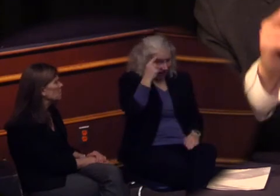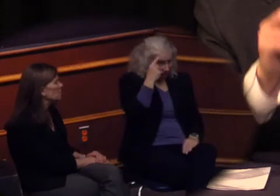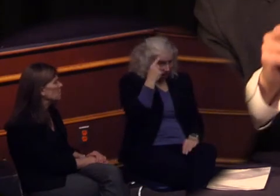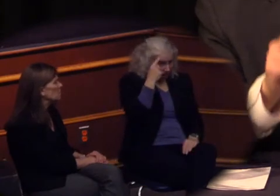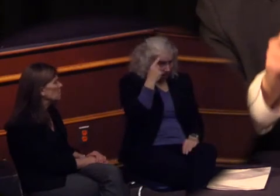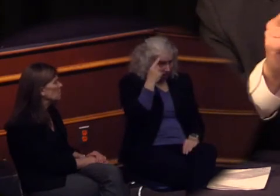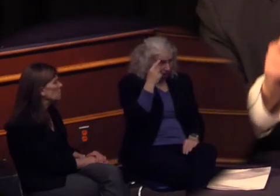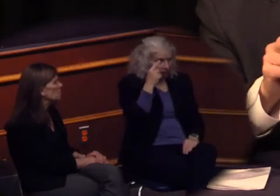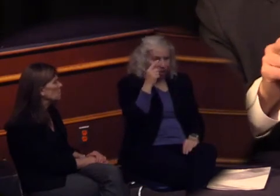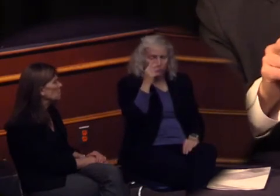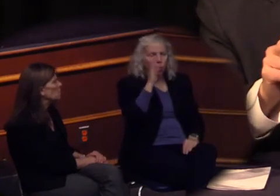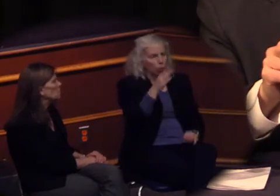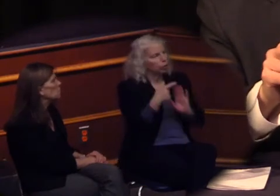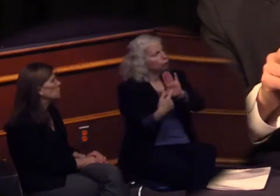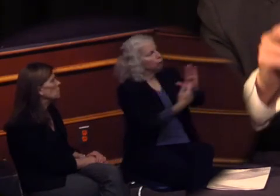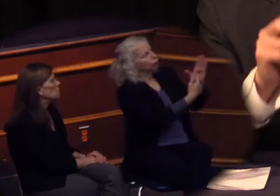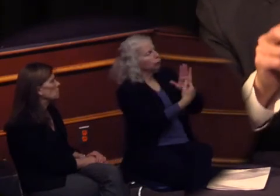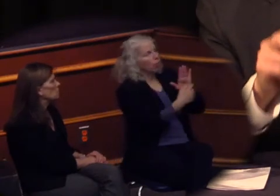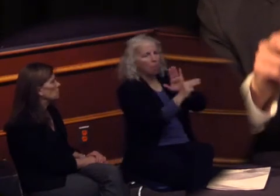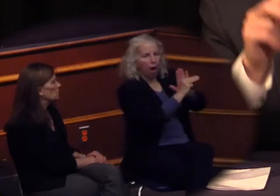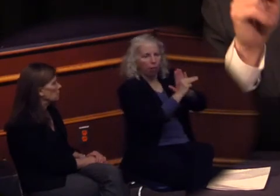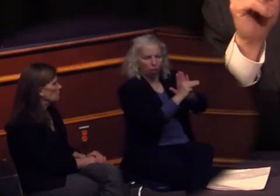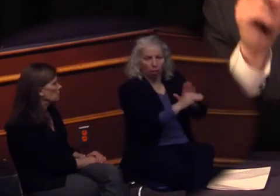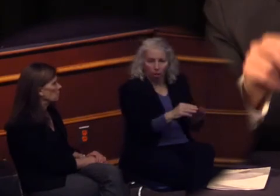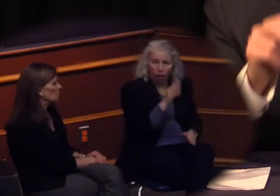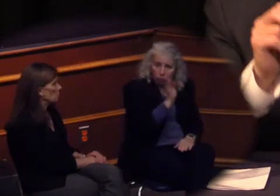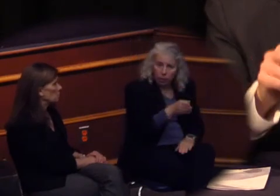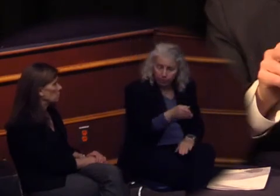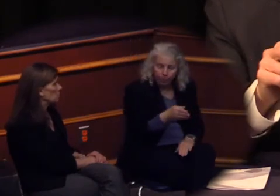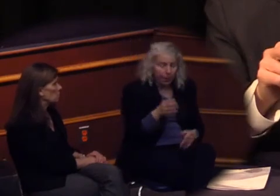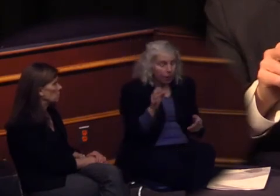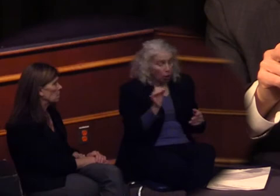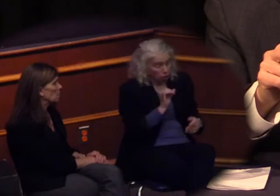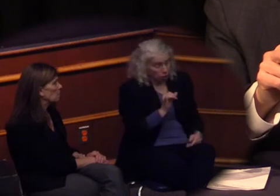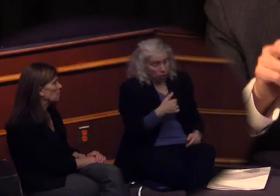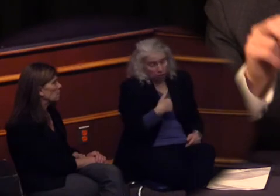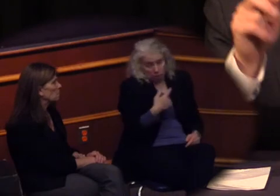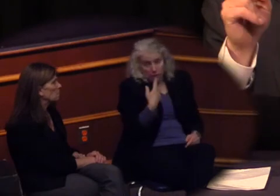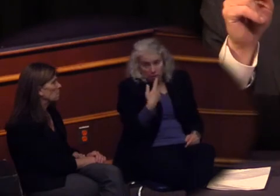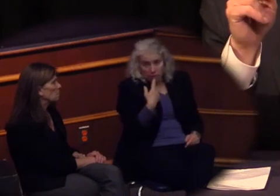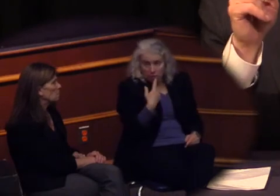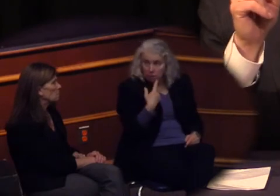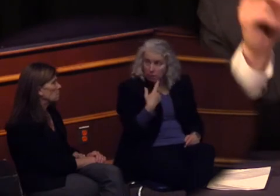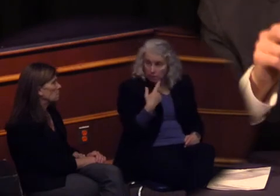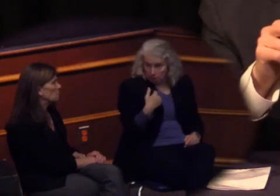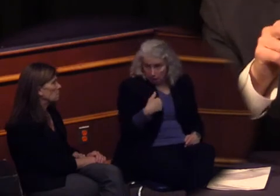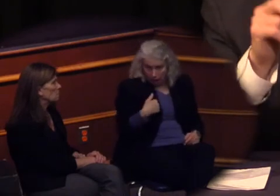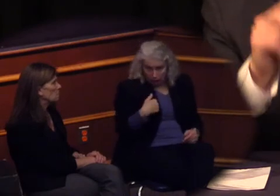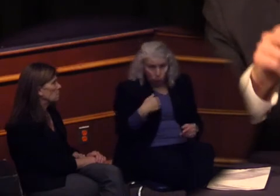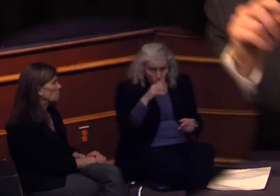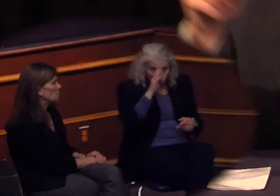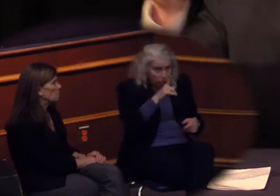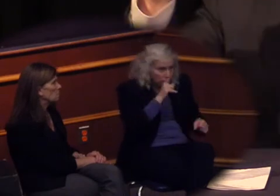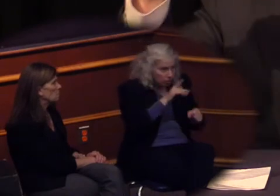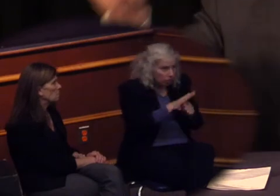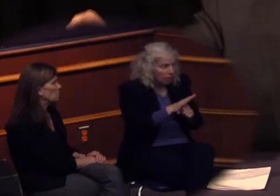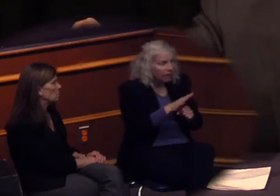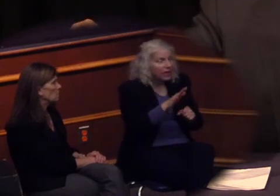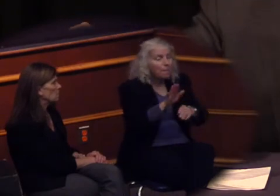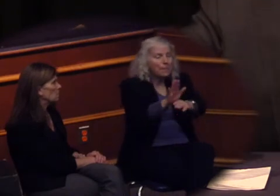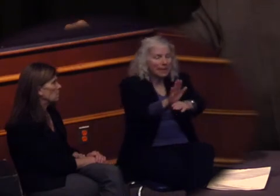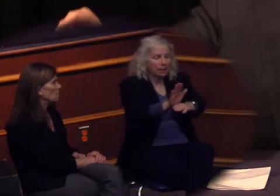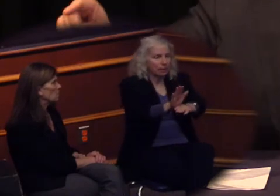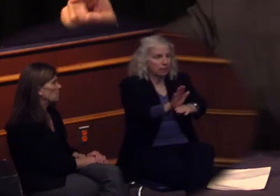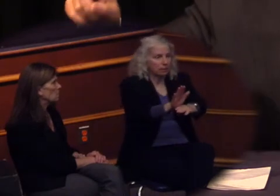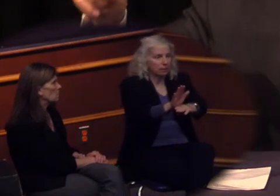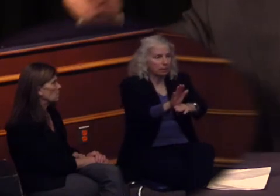would lead by example in this regard. I have also said that I would ensure that any business